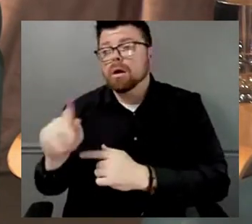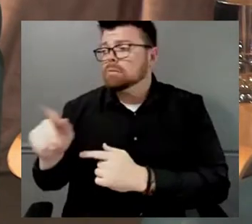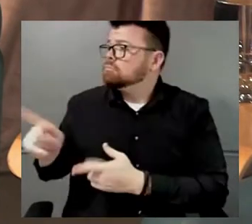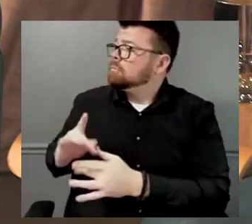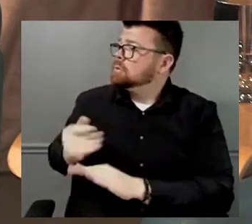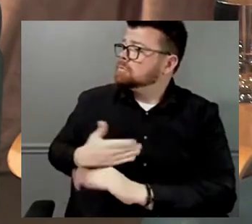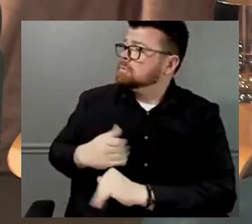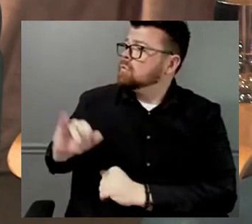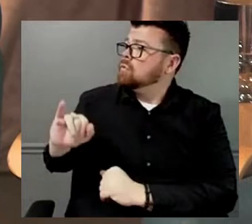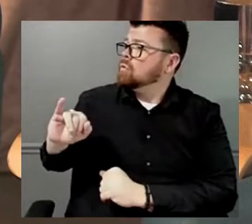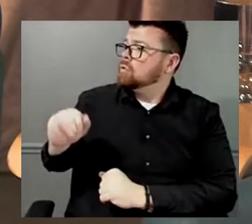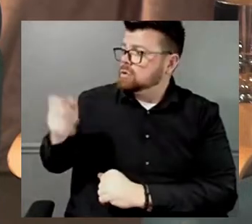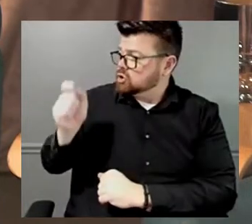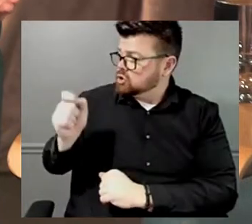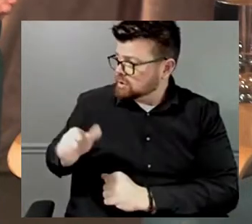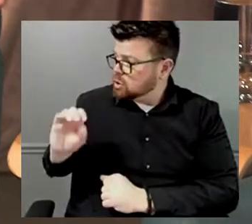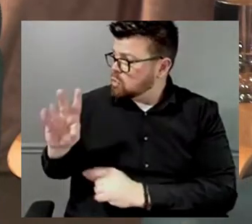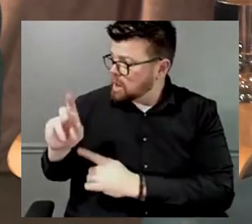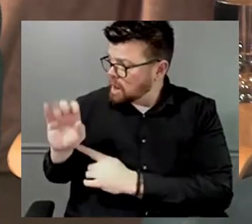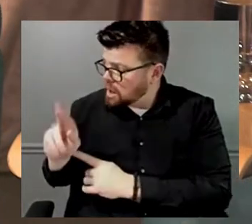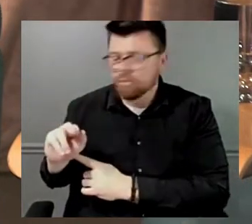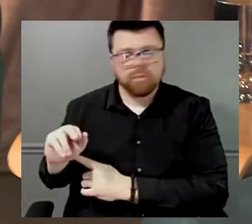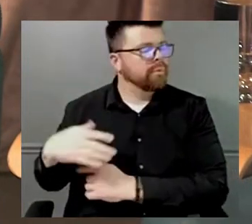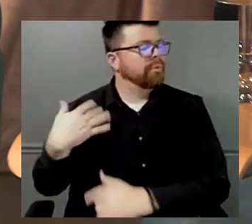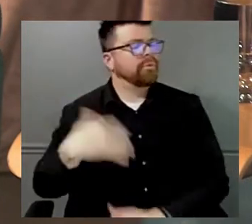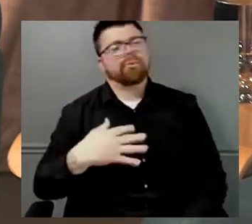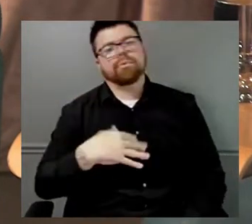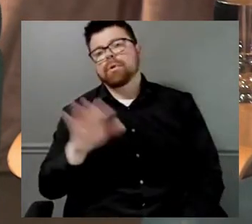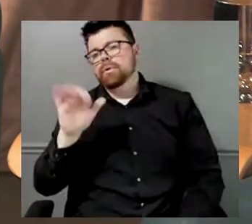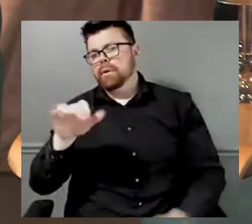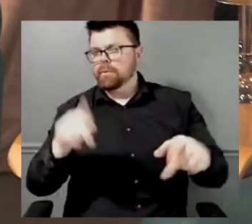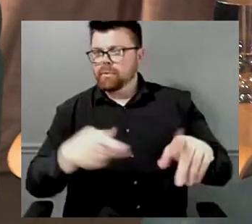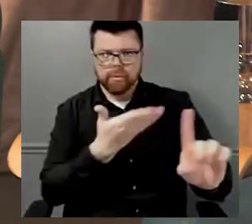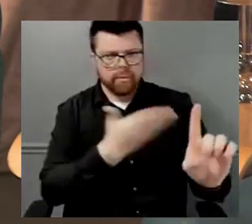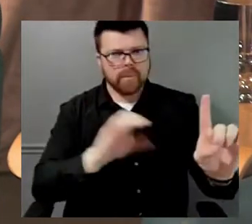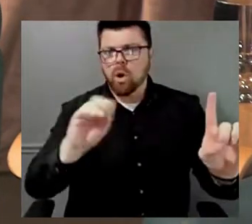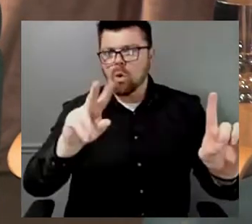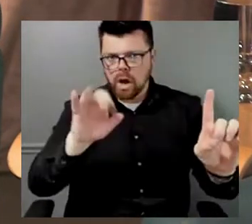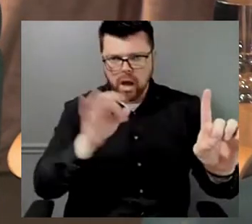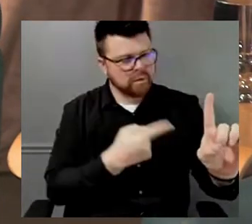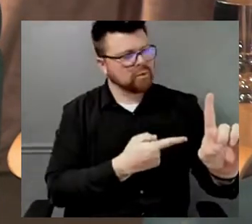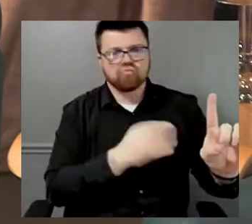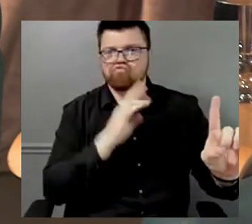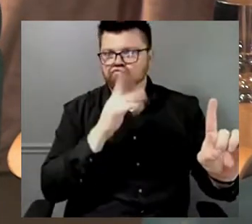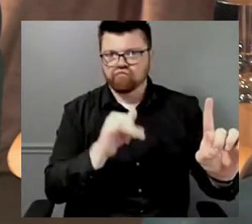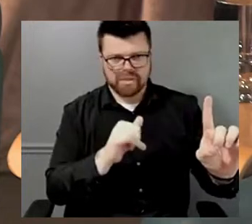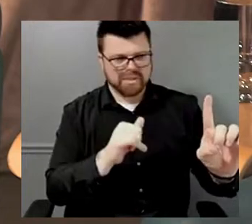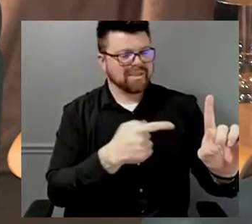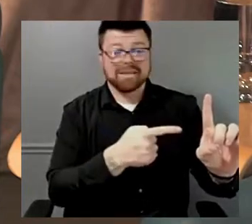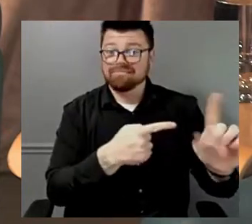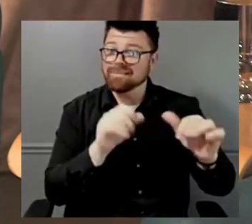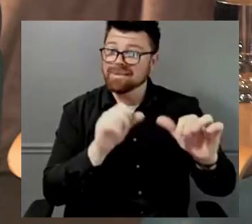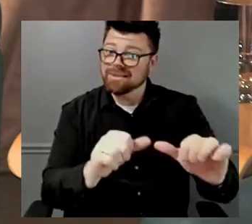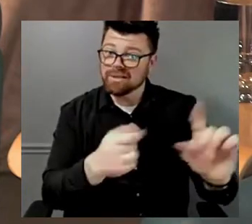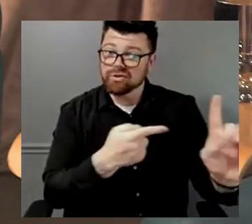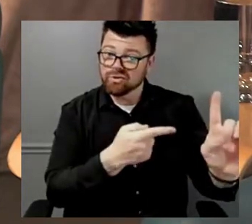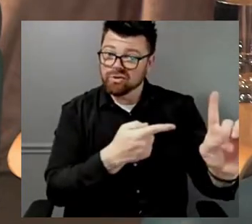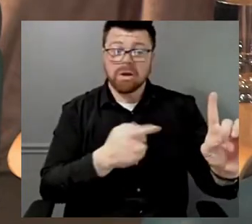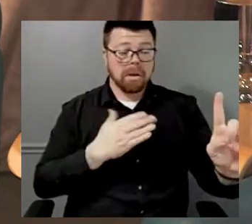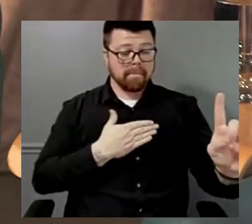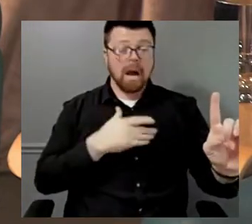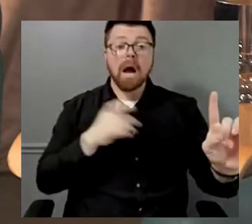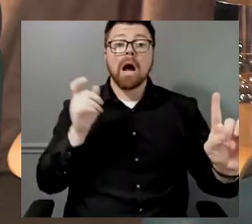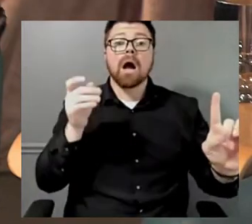O'Connor. She really was, and still is, to many on my court, the person who learned